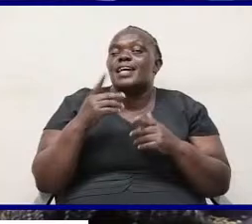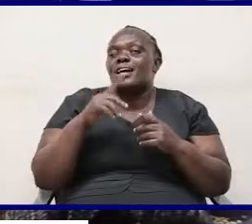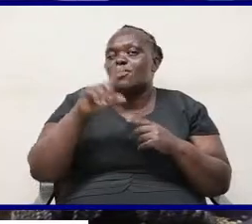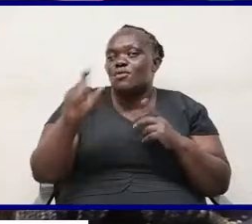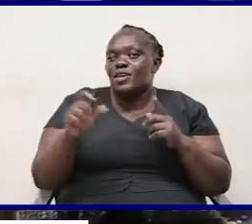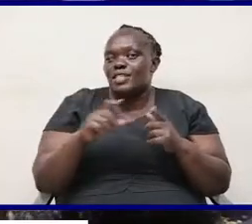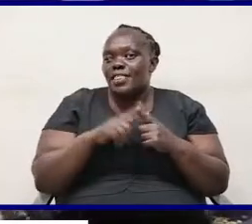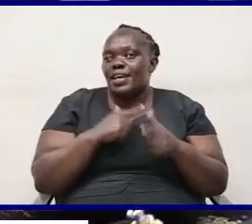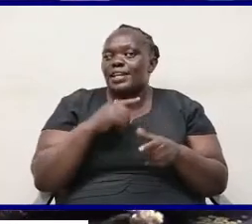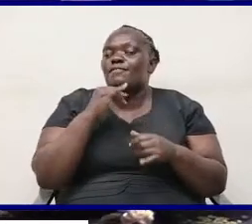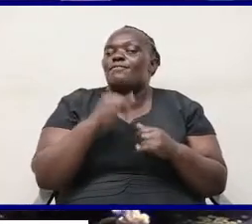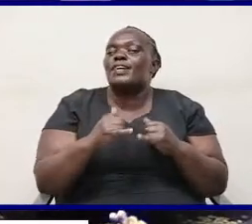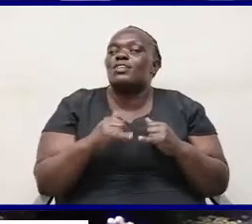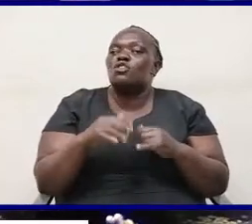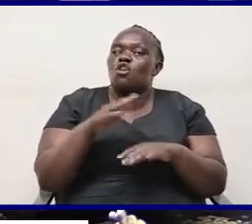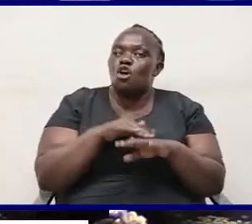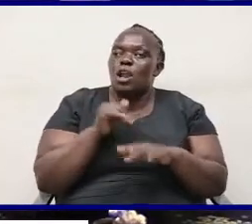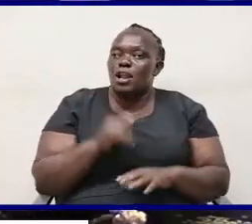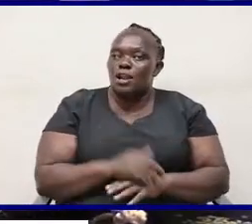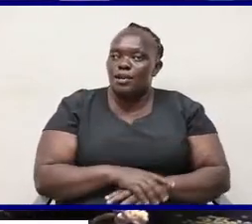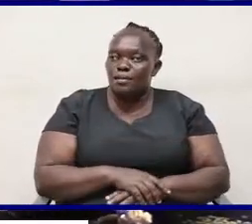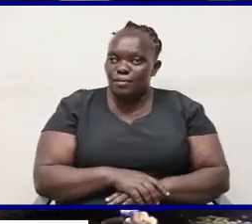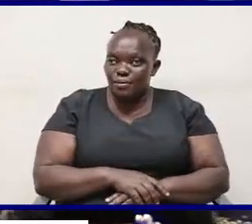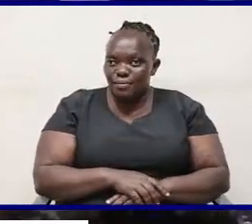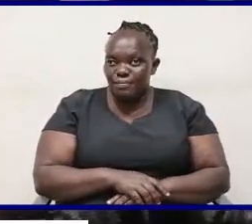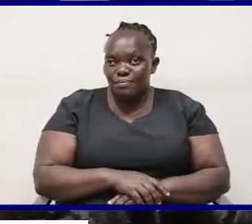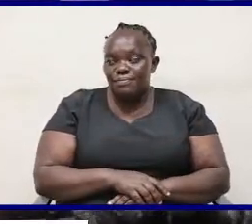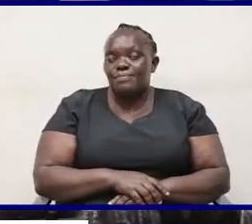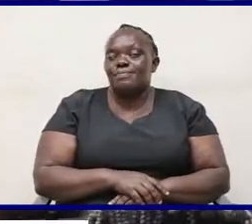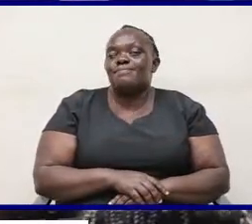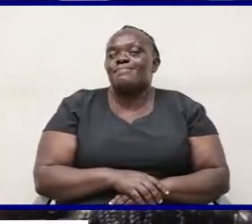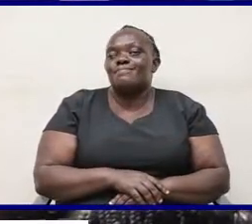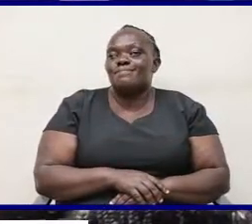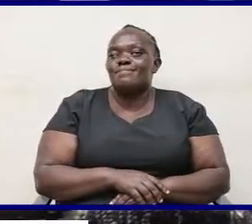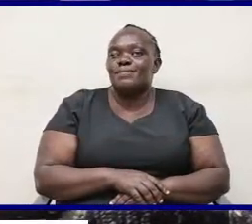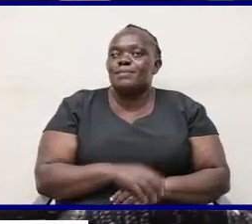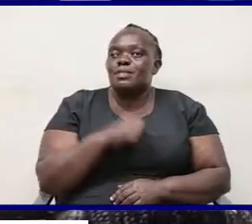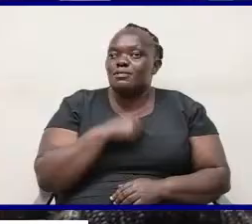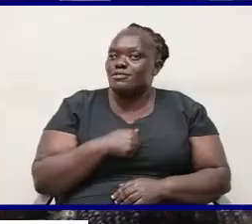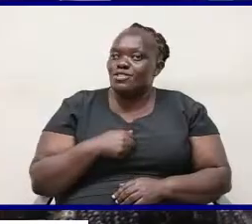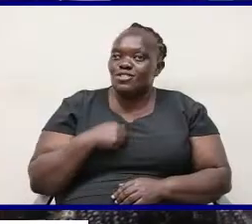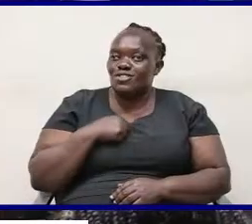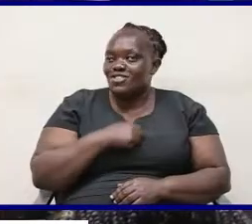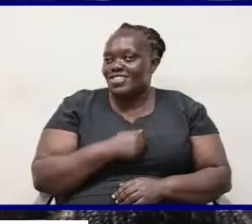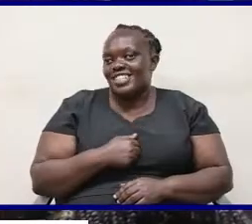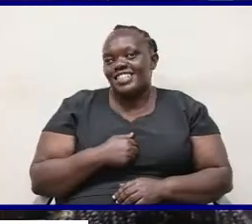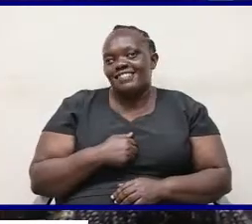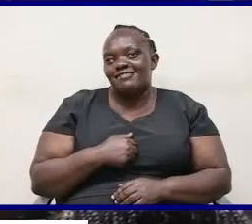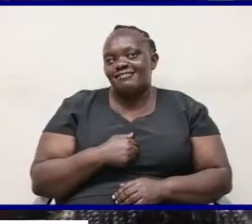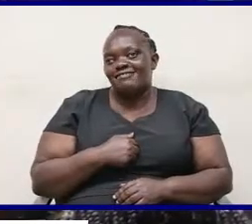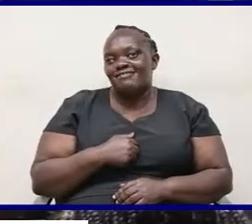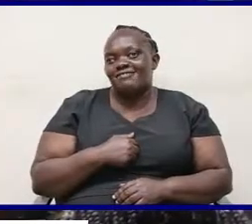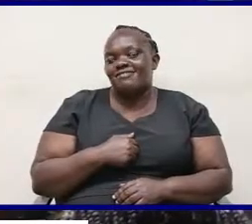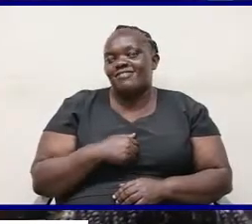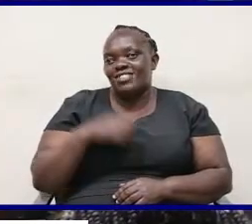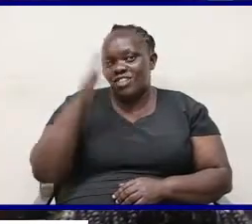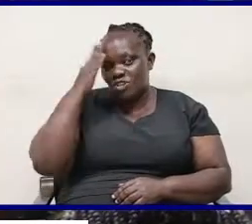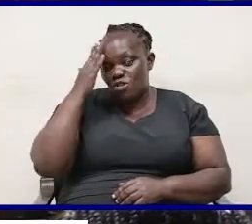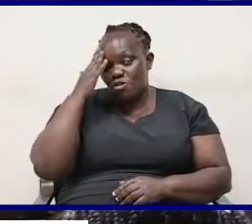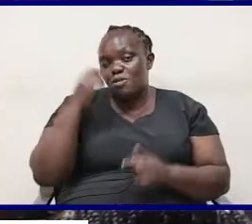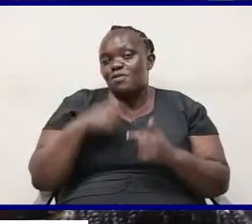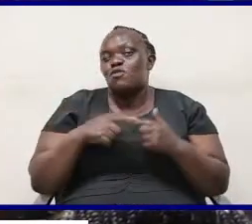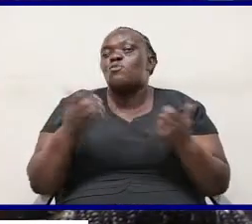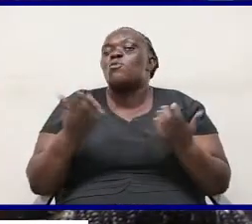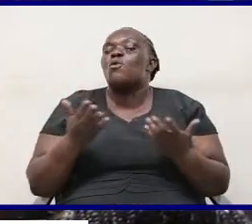before we take our final call. Spokes, I must apologize that you know where I come